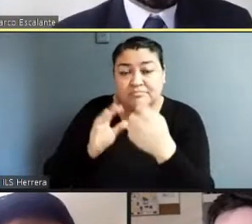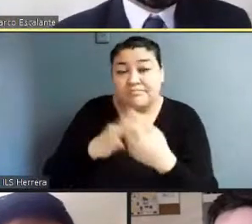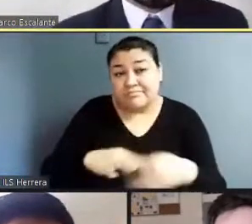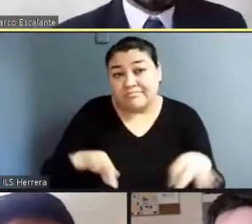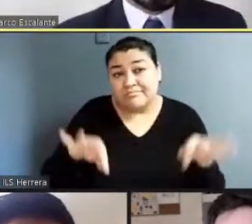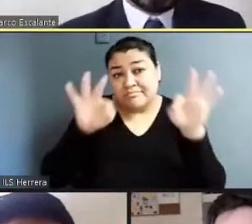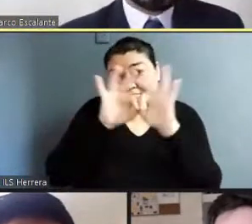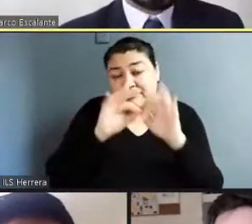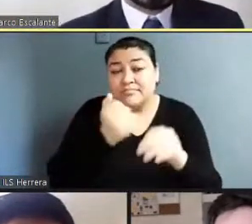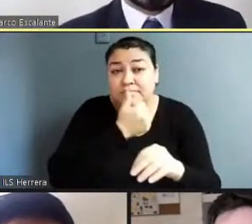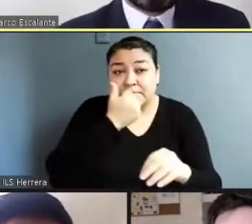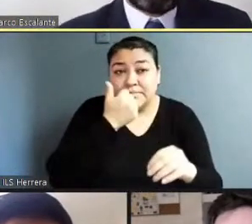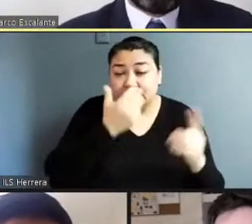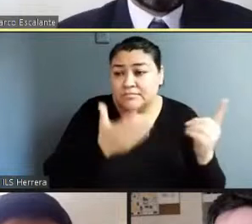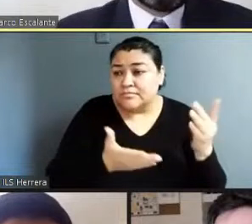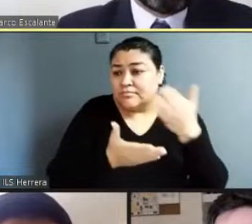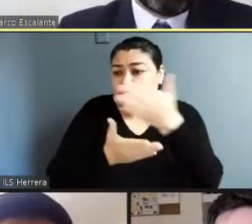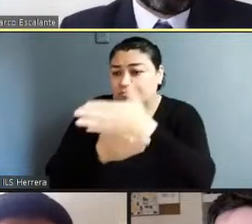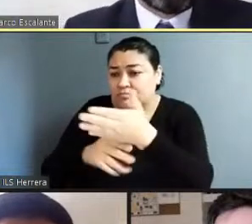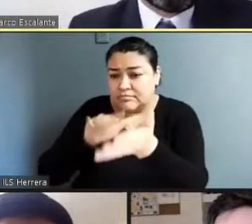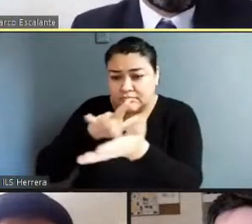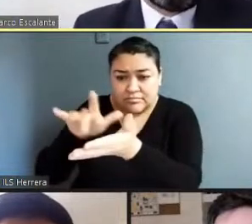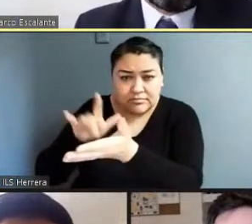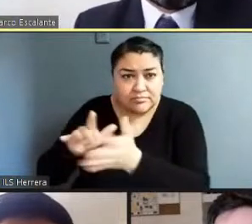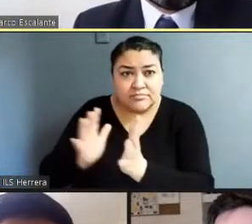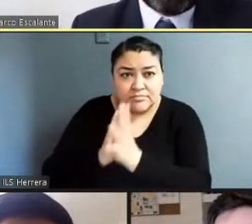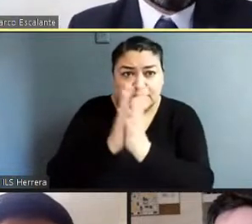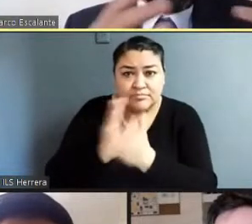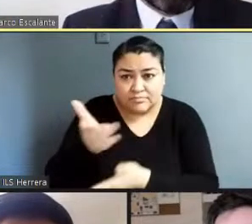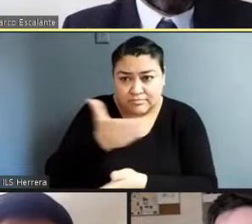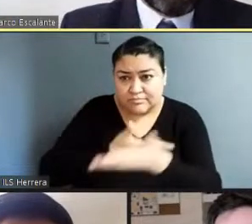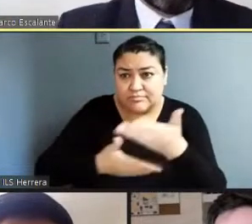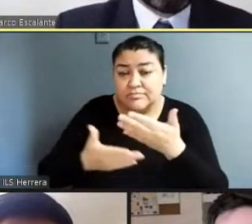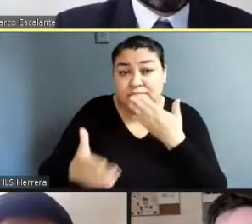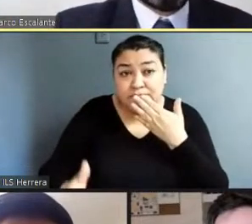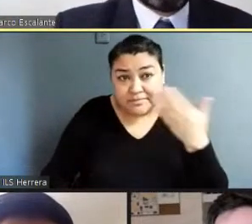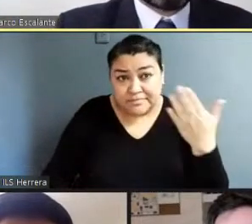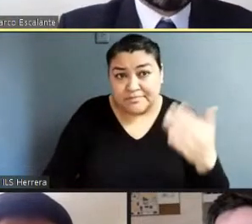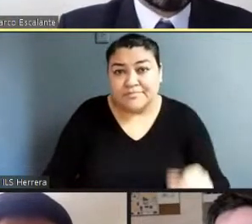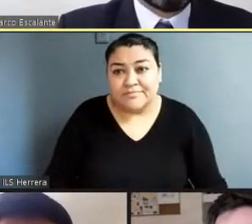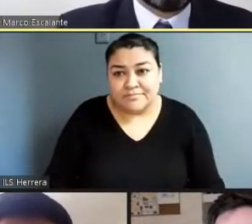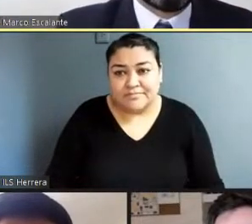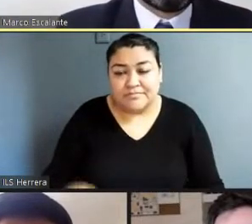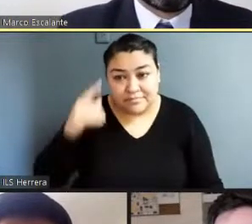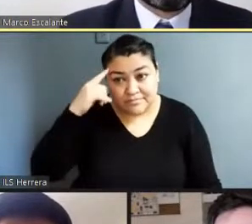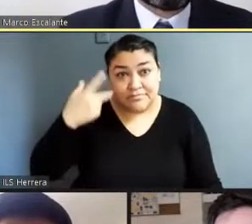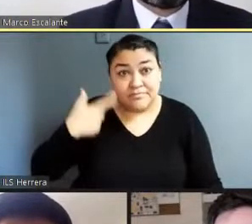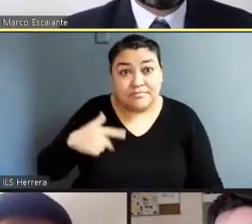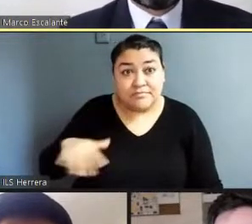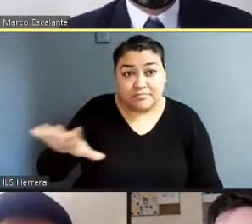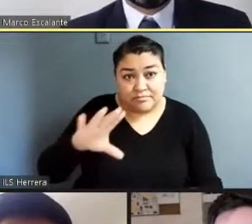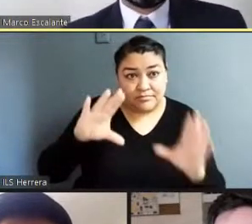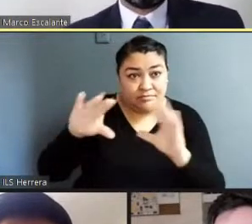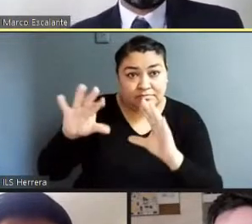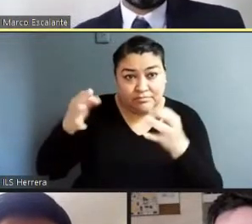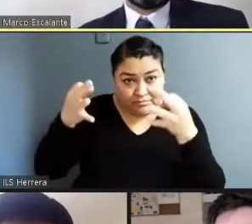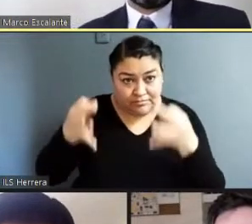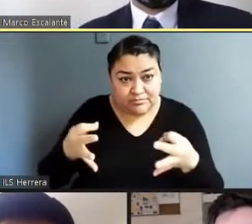community, that are properly paid. So that's important for them to go back to their community and participate in these projects.